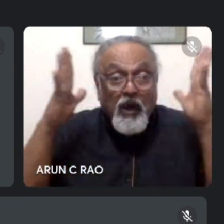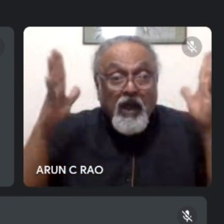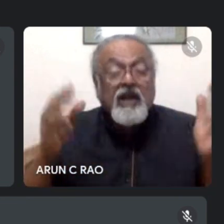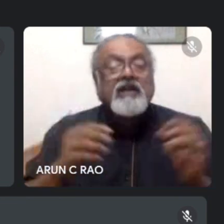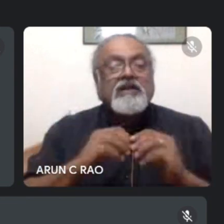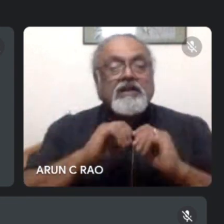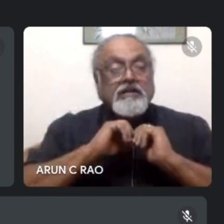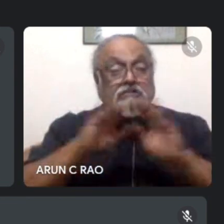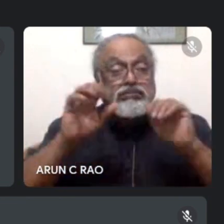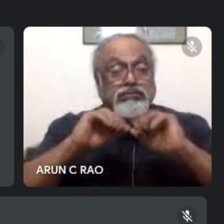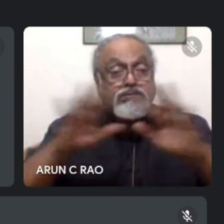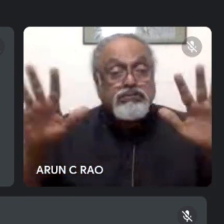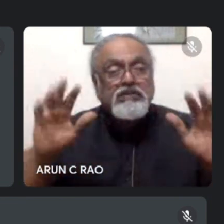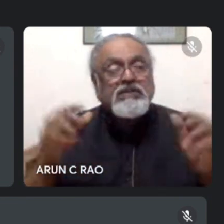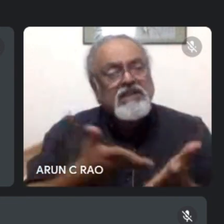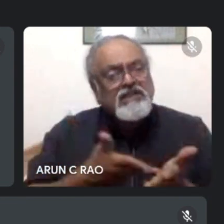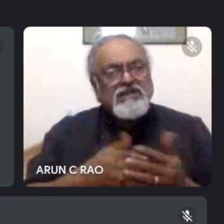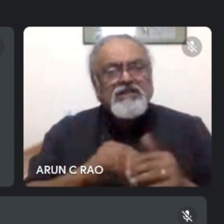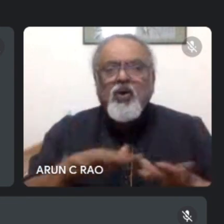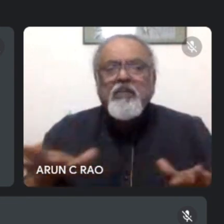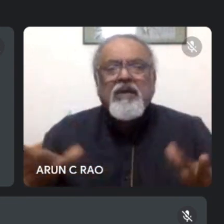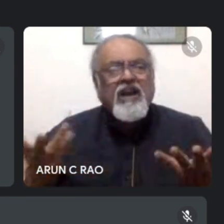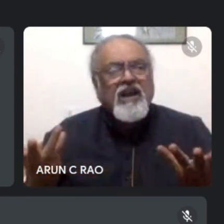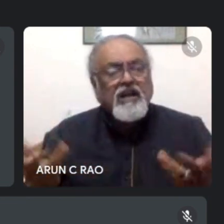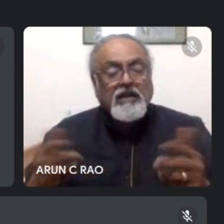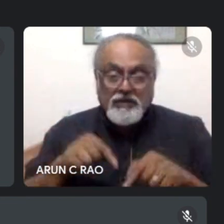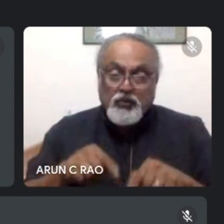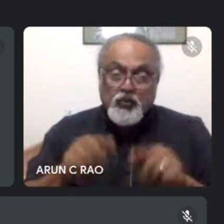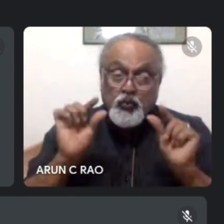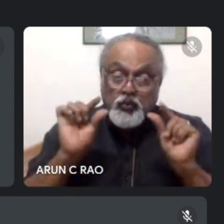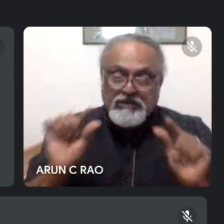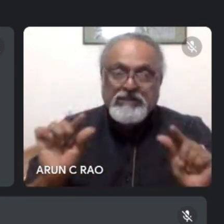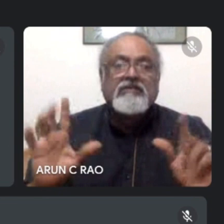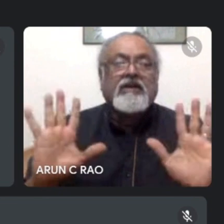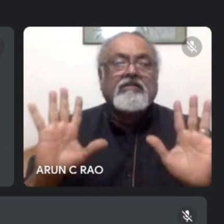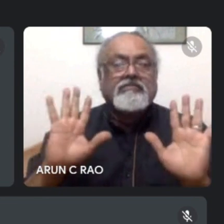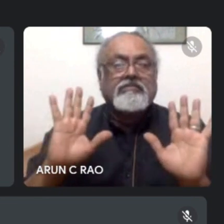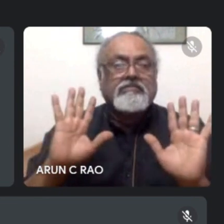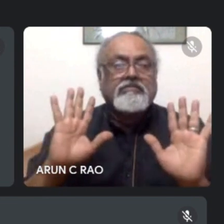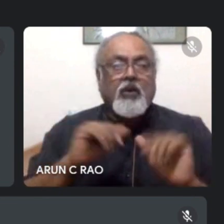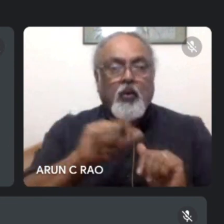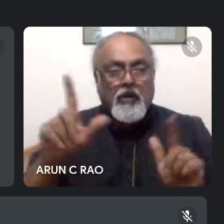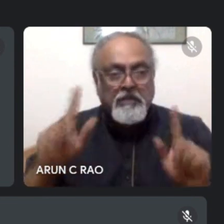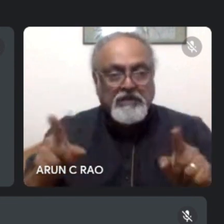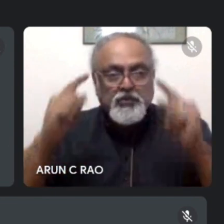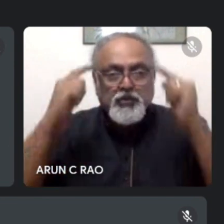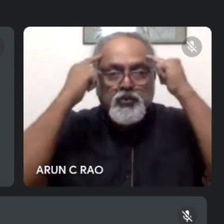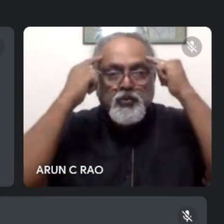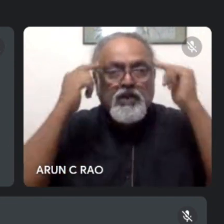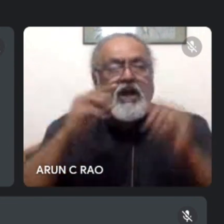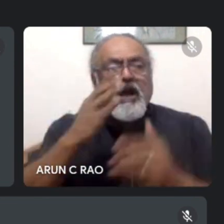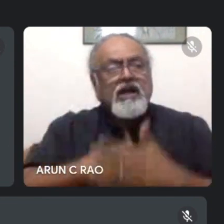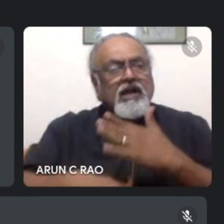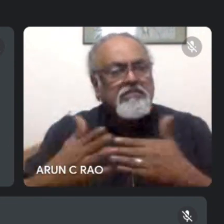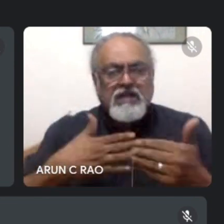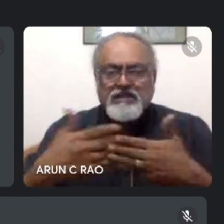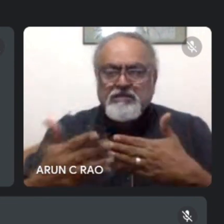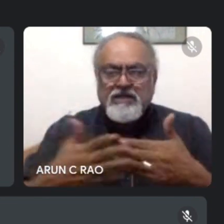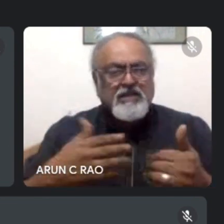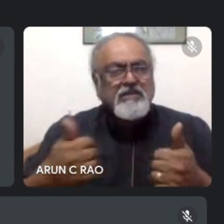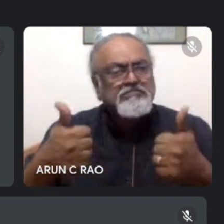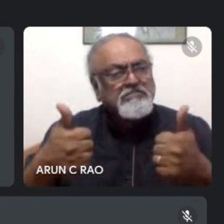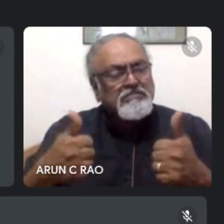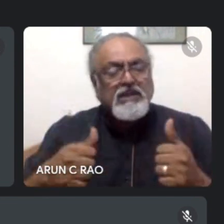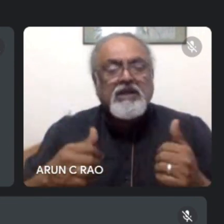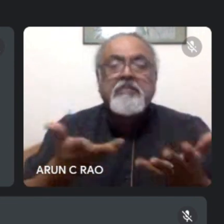it is so normal, I think that would be really helpful. And if a child is treated the way he or she should